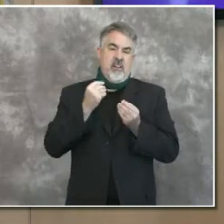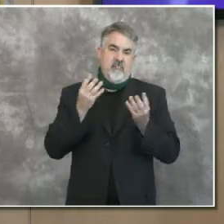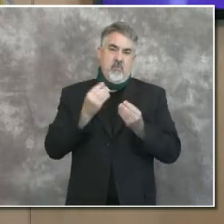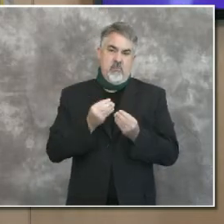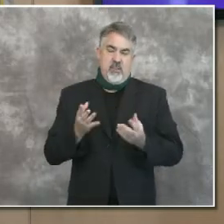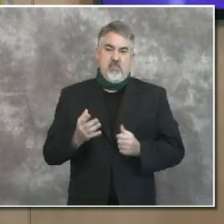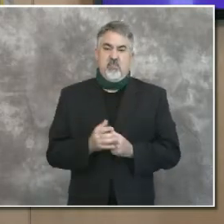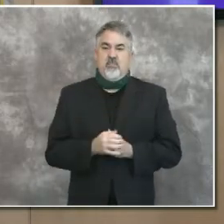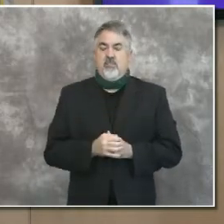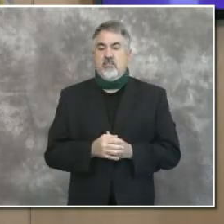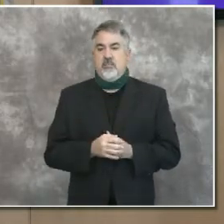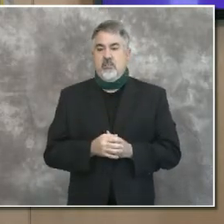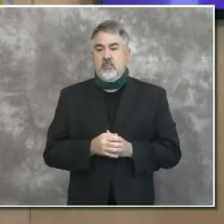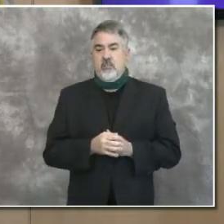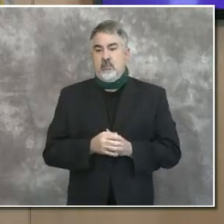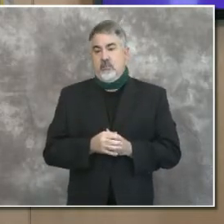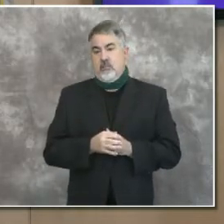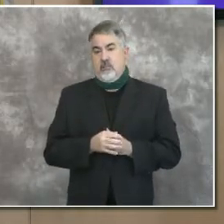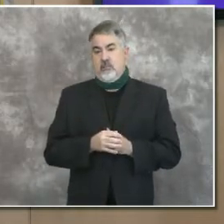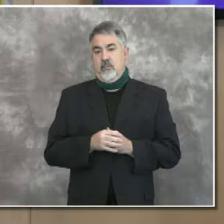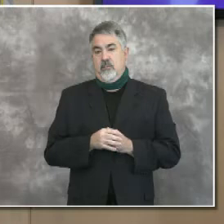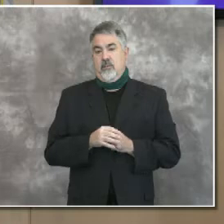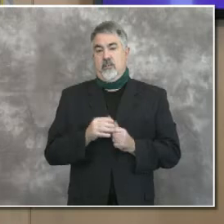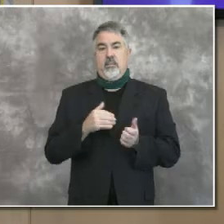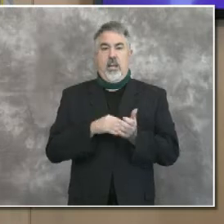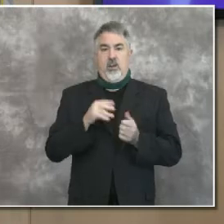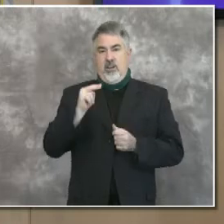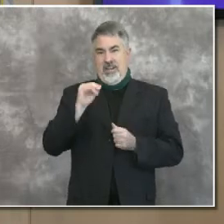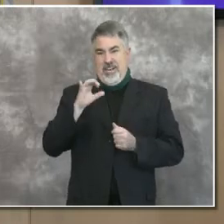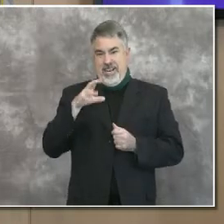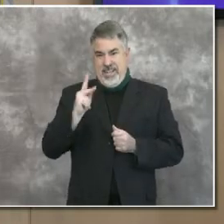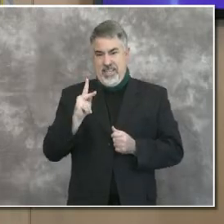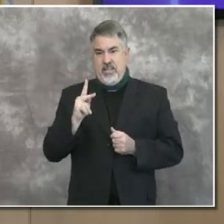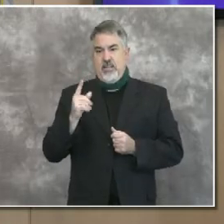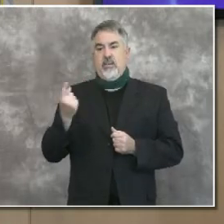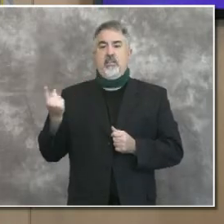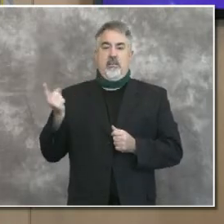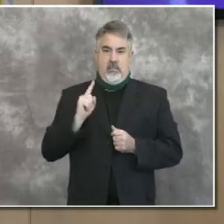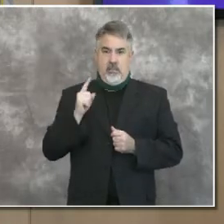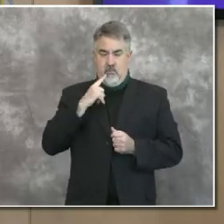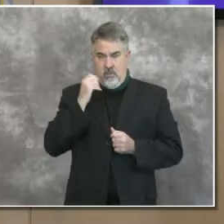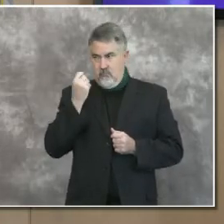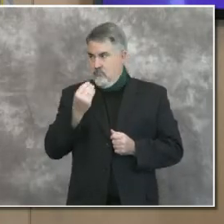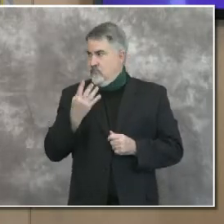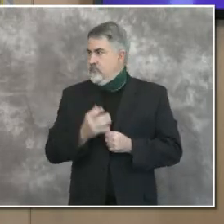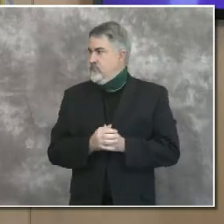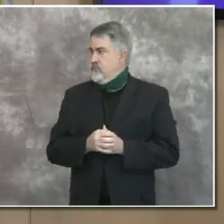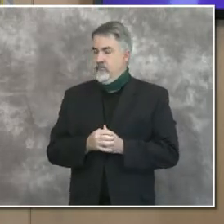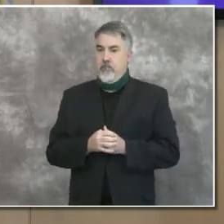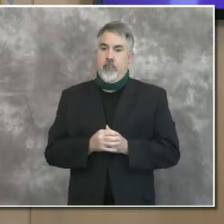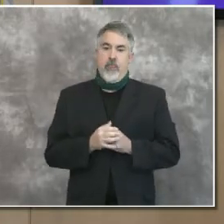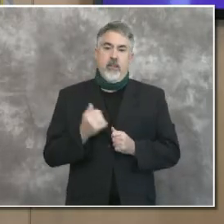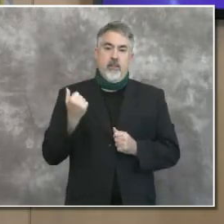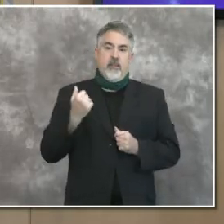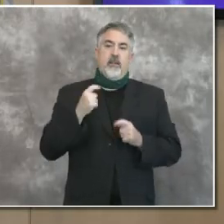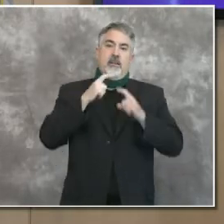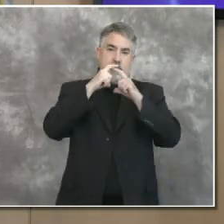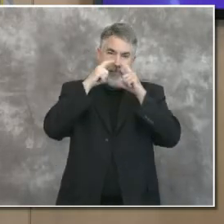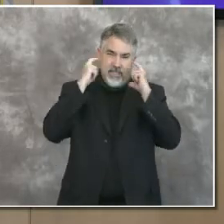have Dr. Nick Infantidis will discuss the importance of facial coverings, and then we'll go to the question and answers.